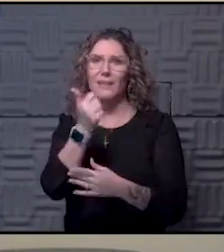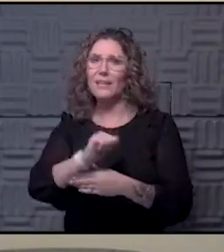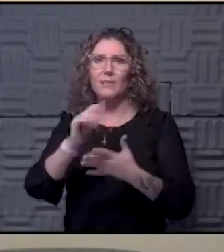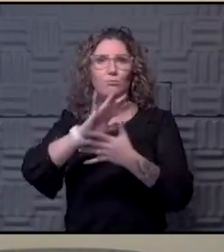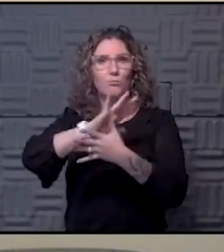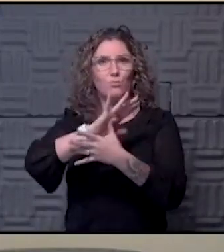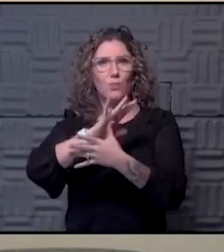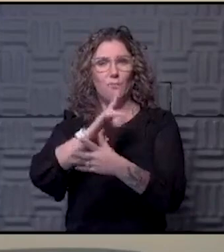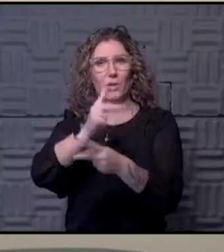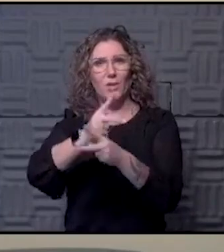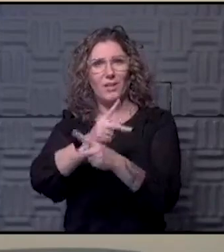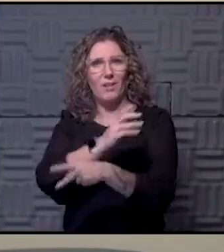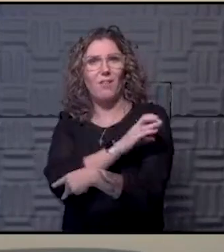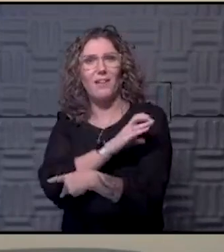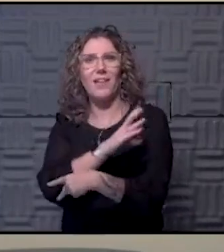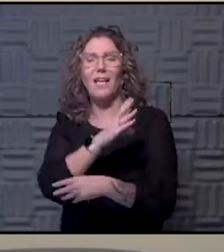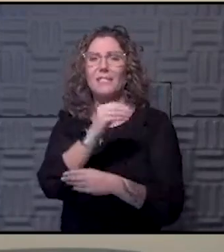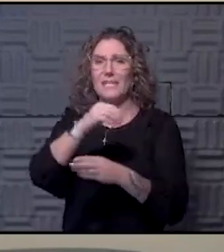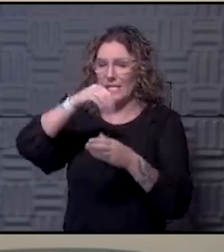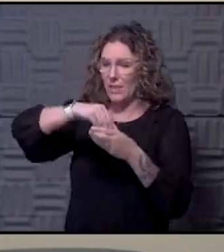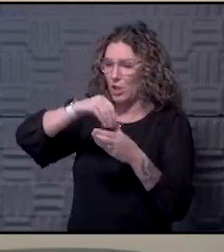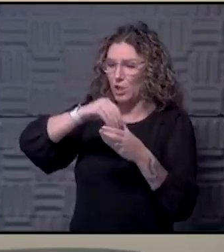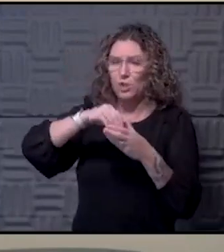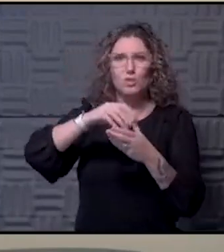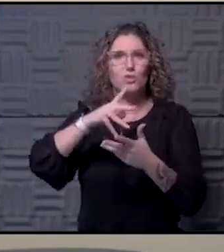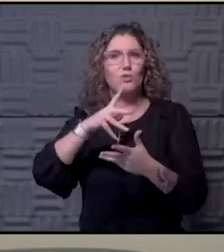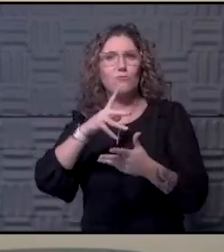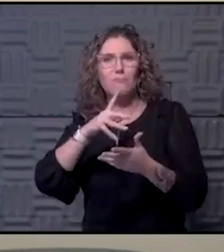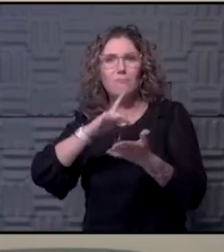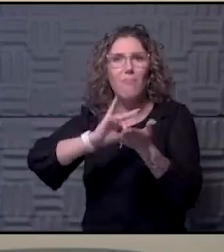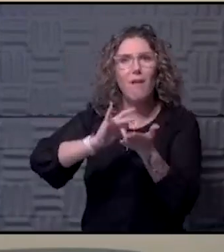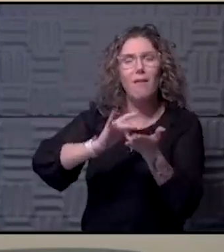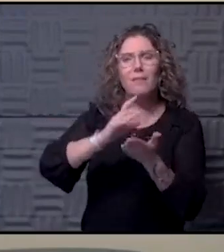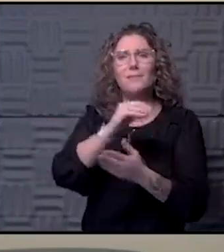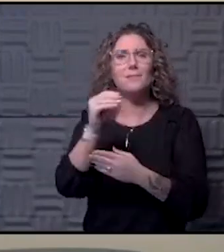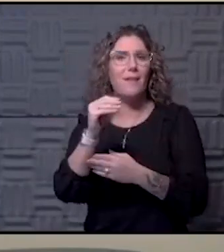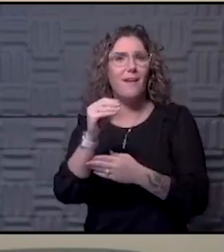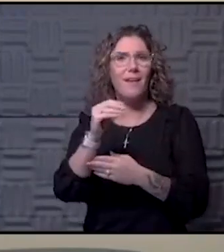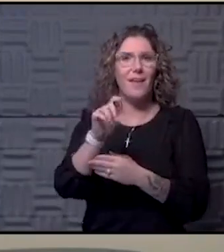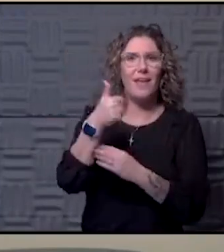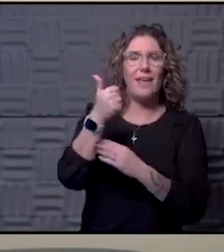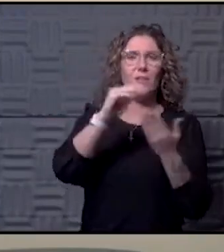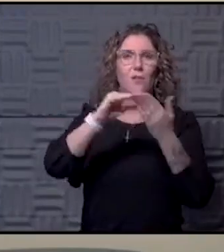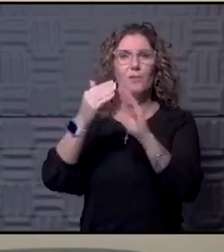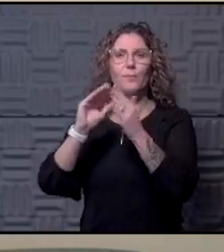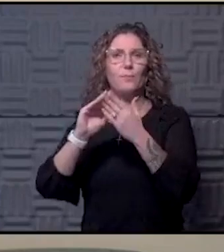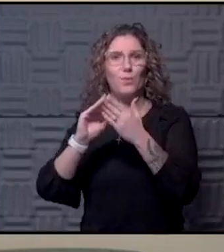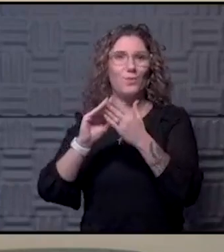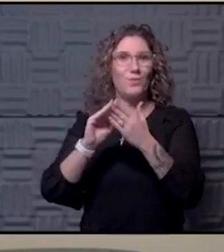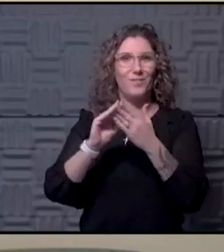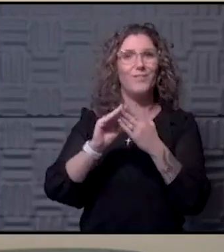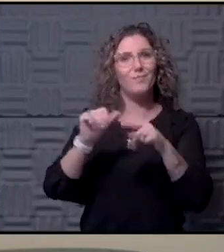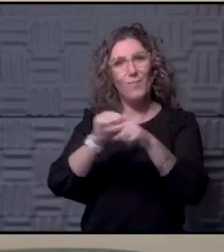clinics. And so either internal medicine, our family medicine clinics, as well as some of our community-based practices.